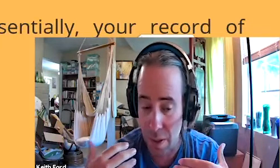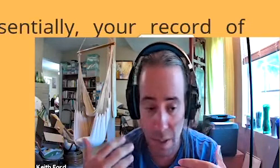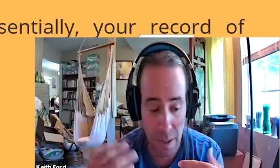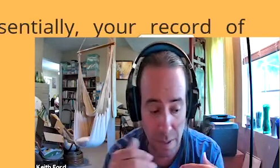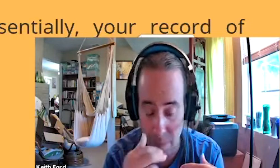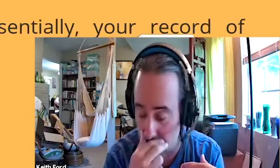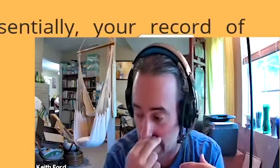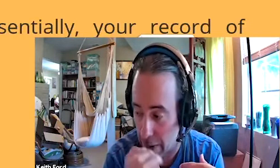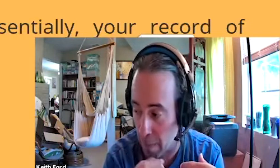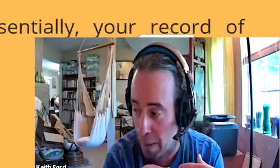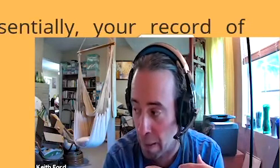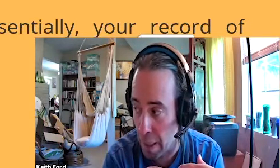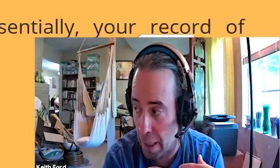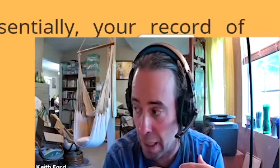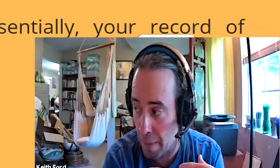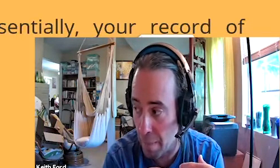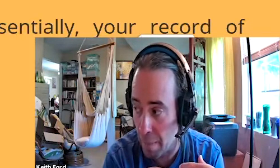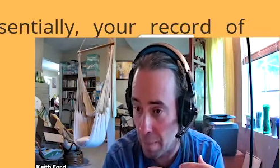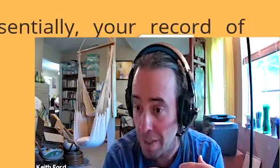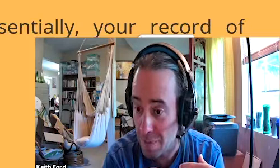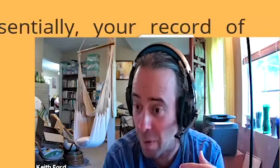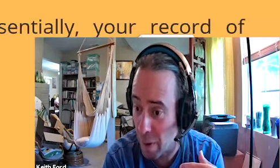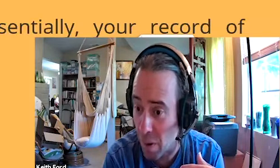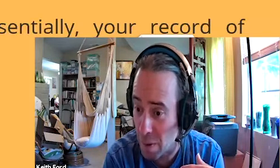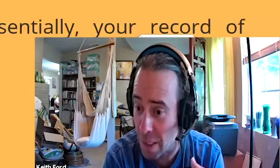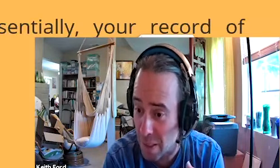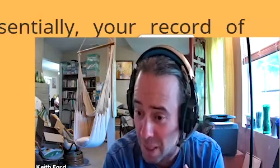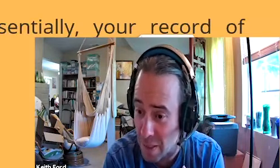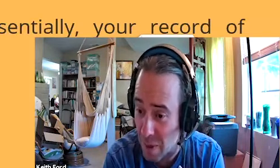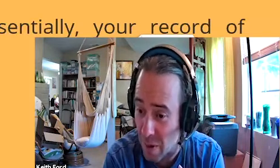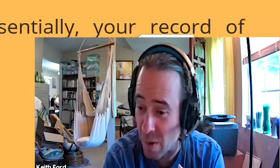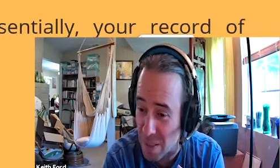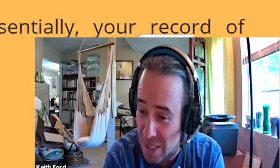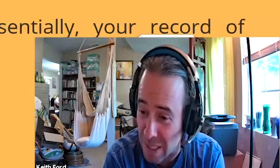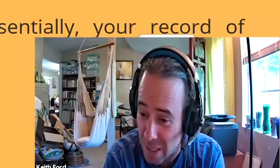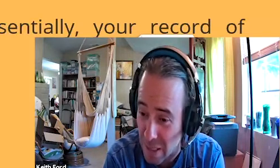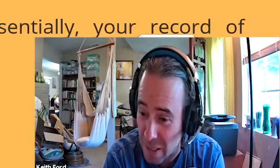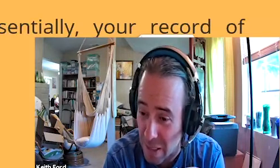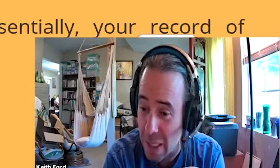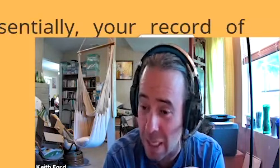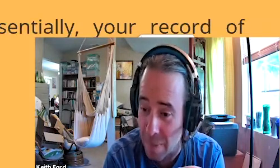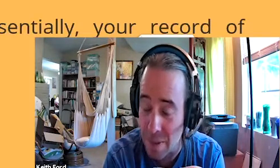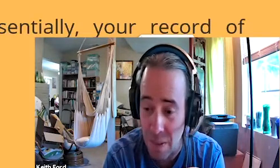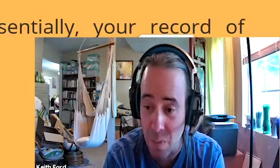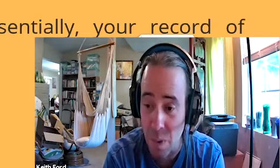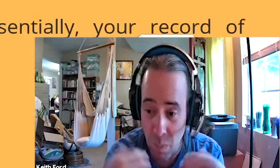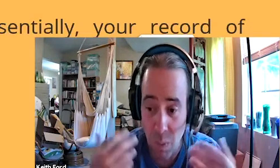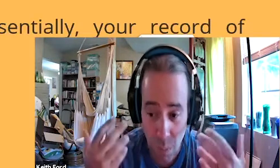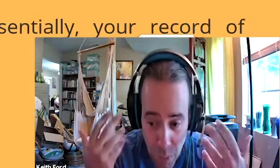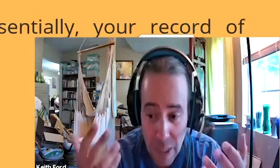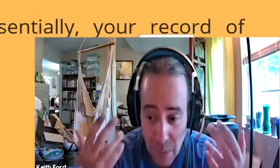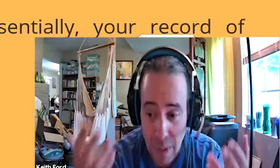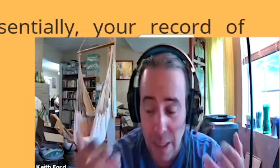before I started full time here. It's very hard to get in touch and very hard to stay connected. And so